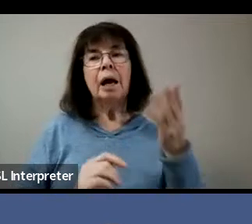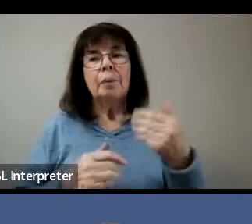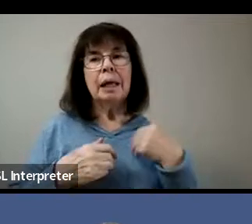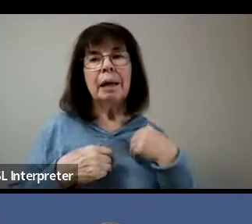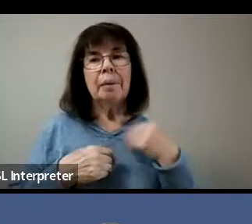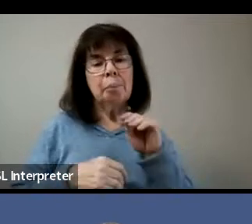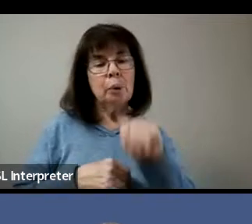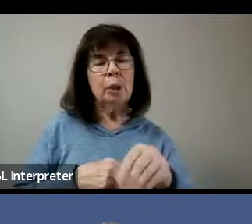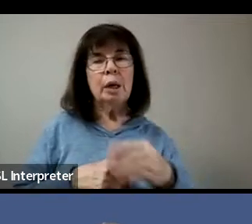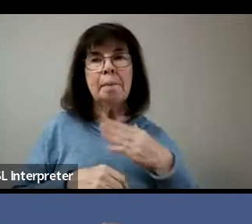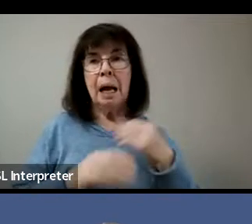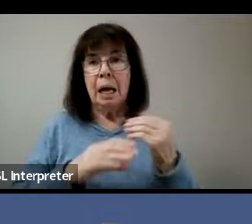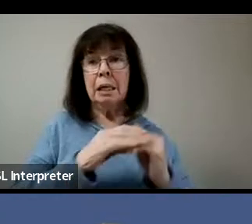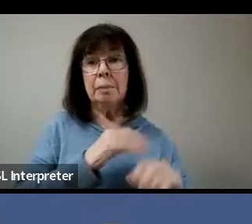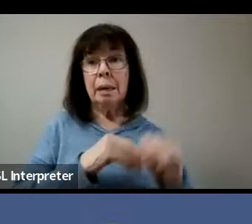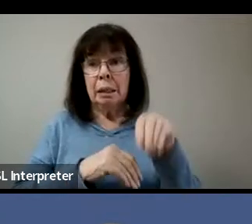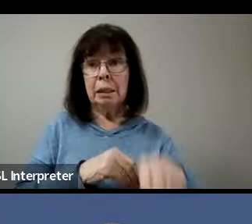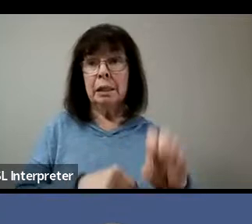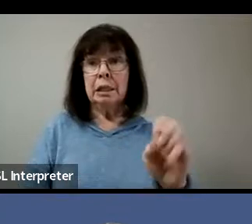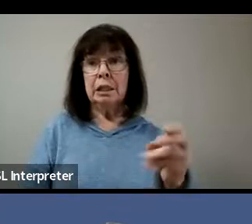chat.